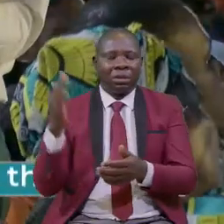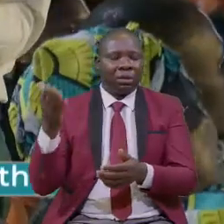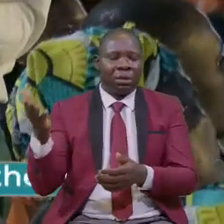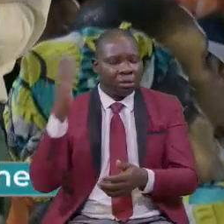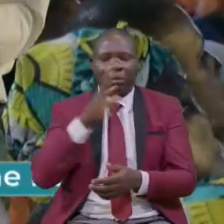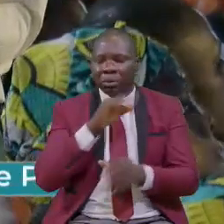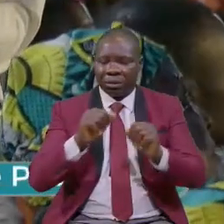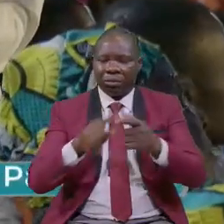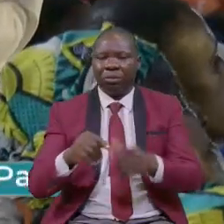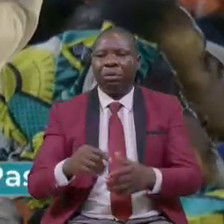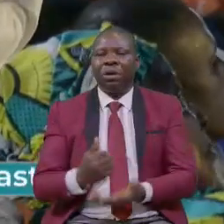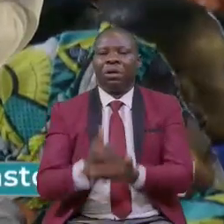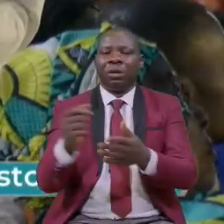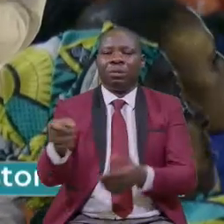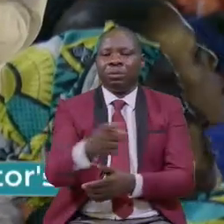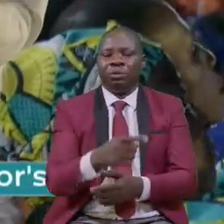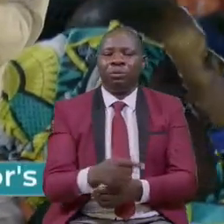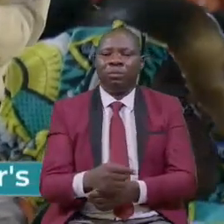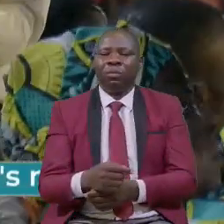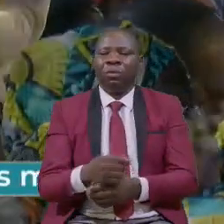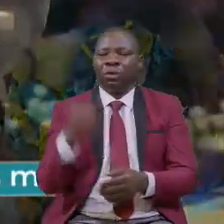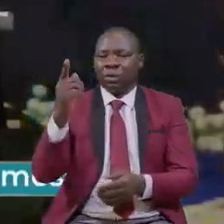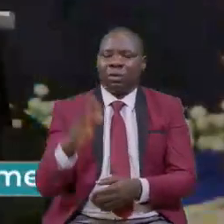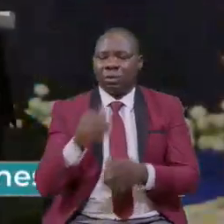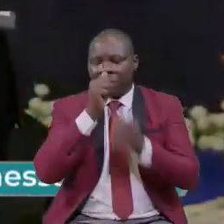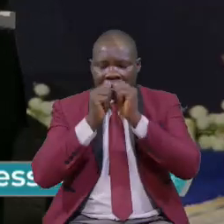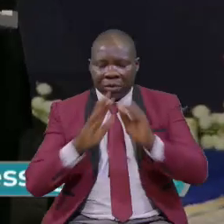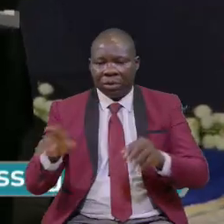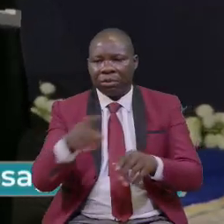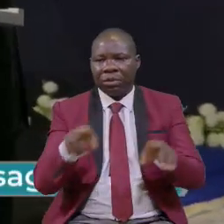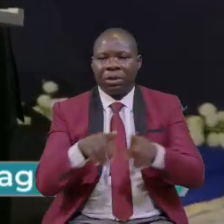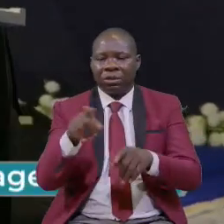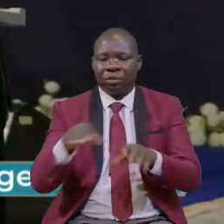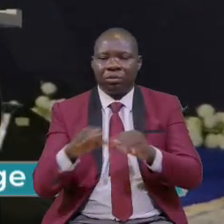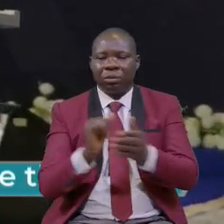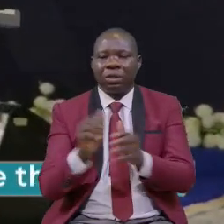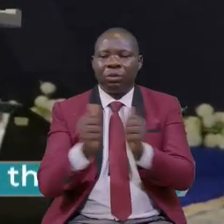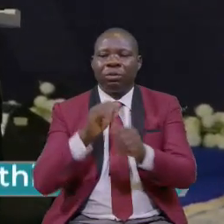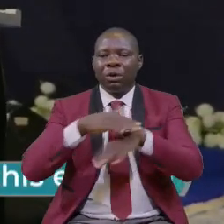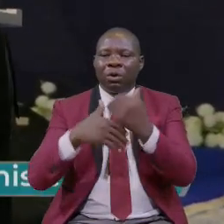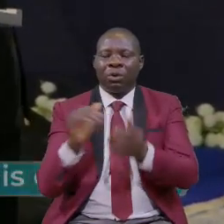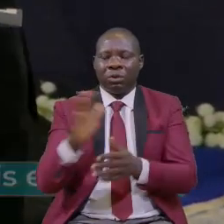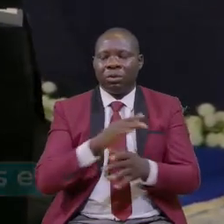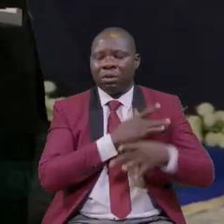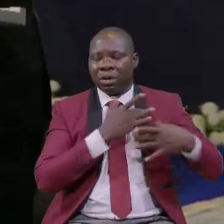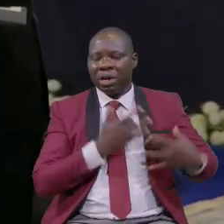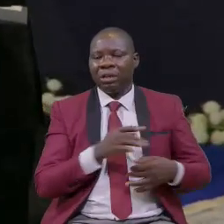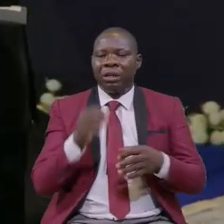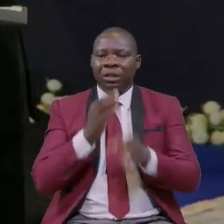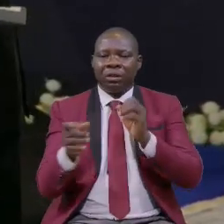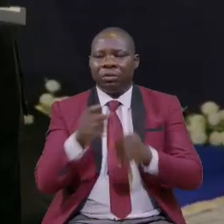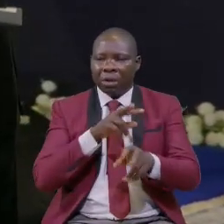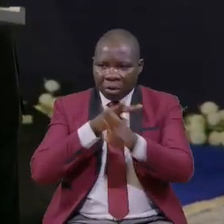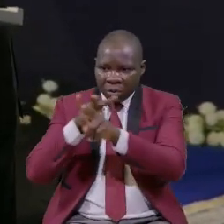you do that with all your heart. If you are watching online and you just gave